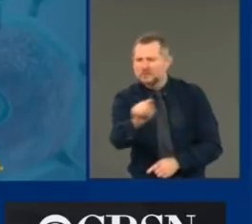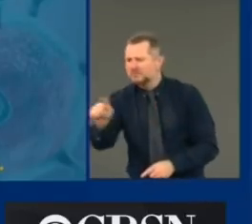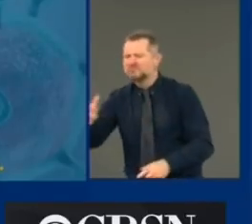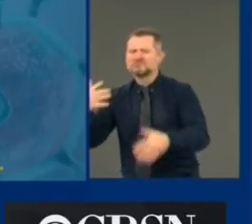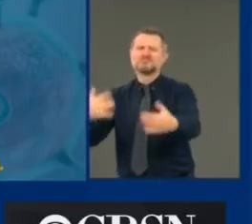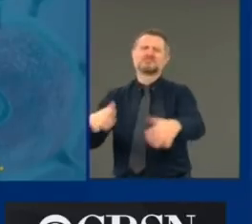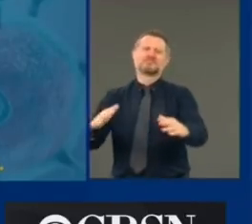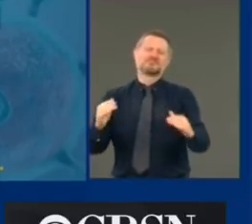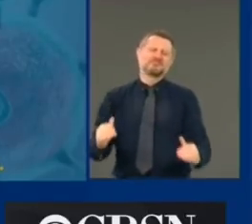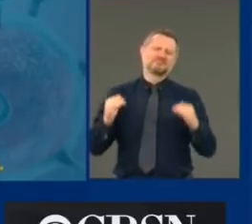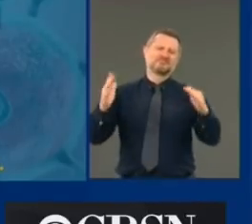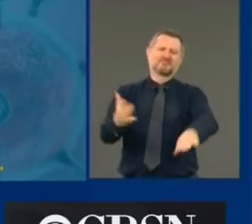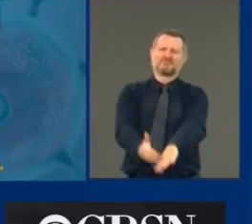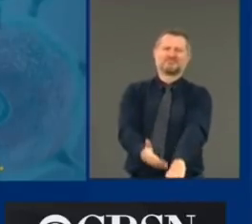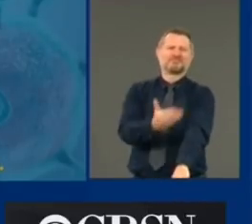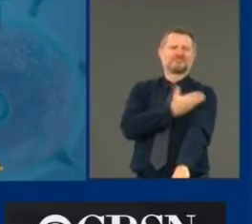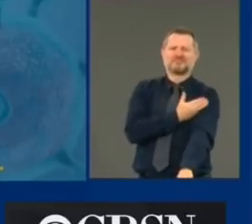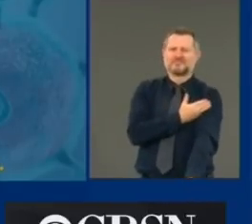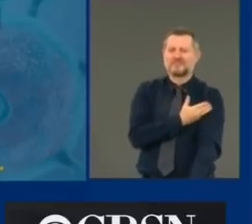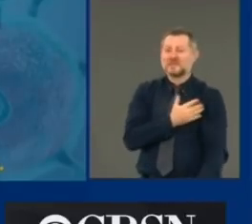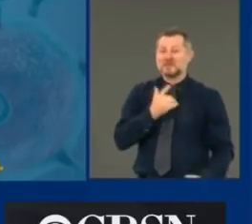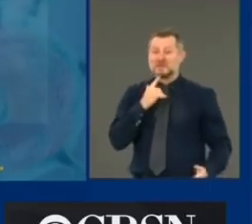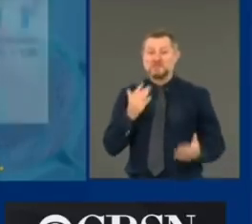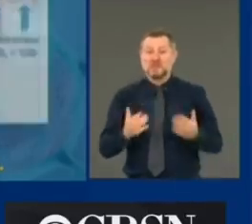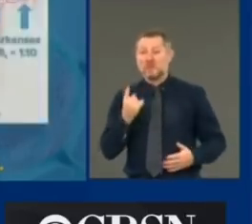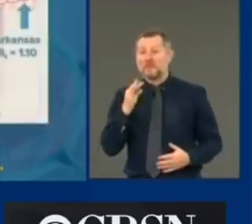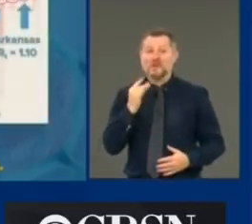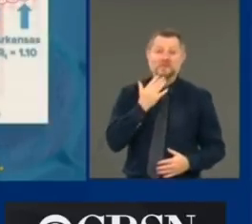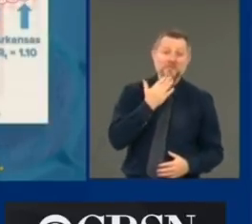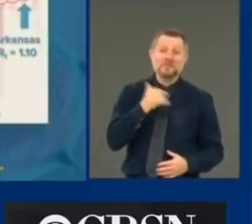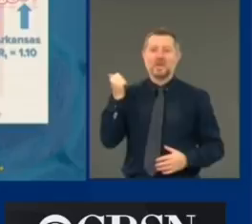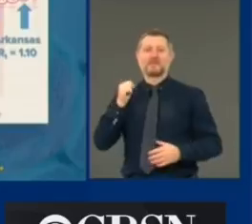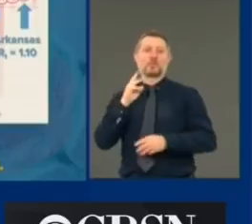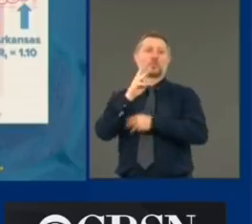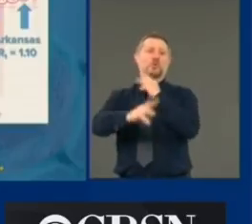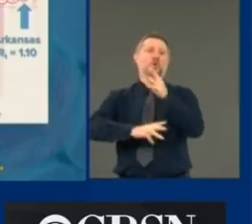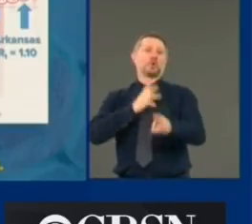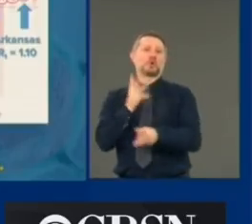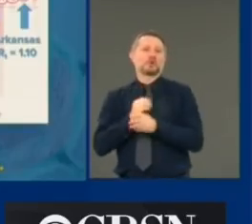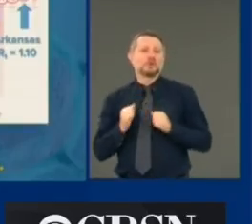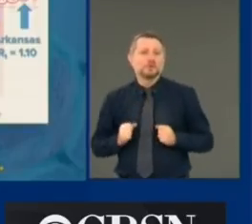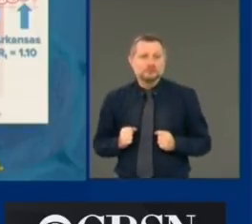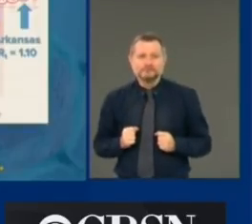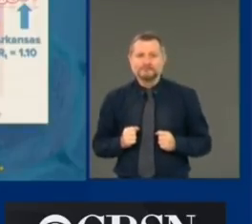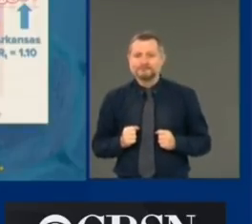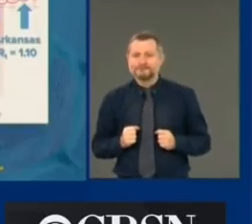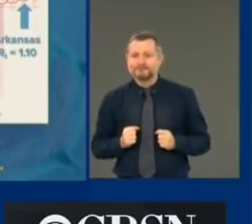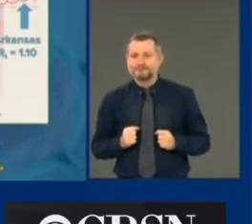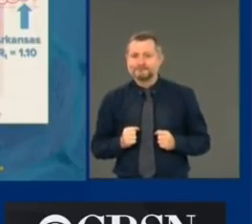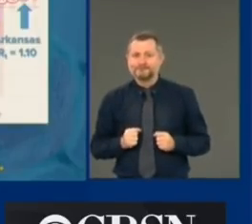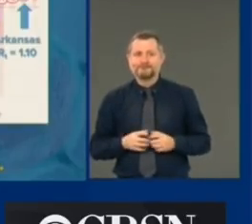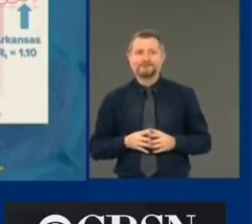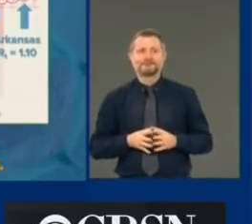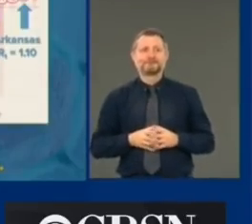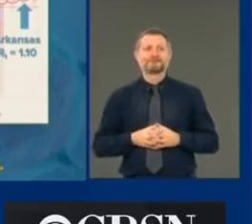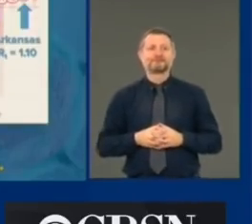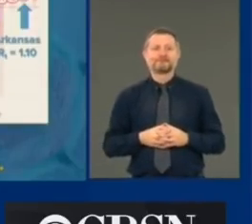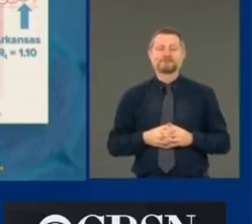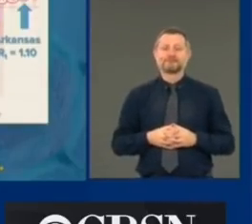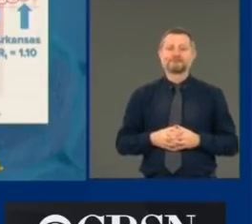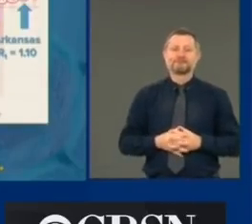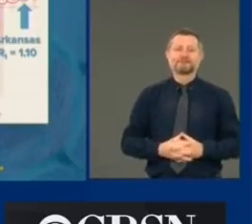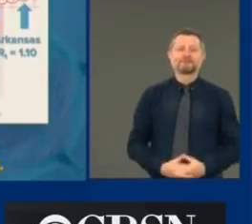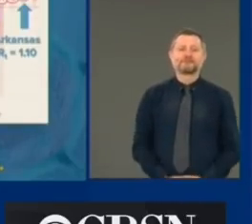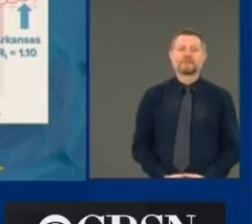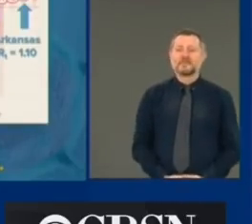It may be one of the most dramatic turnarounds on the globe dealing with this COVID virus. But you